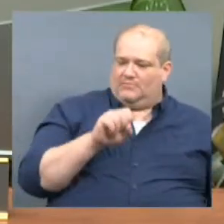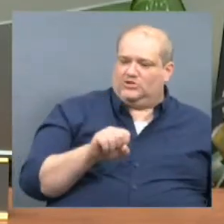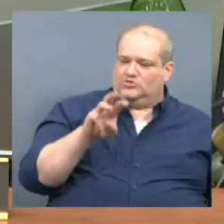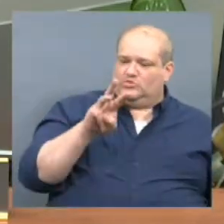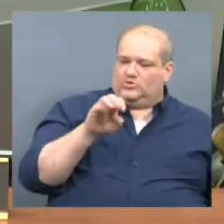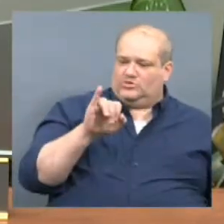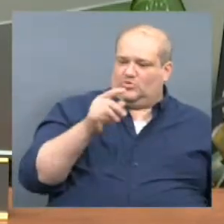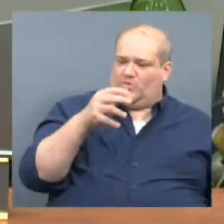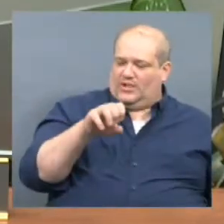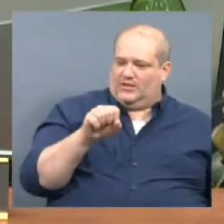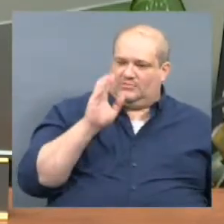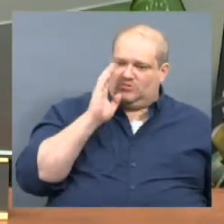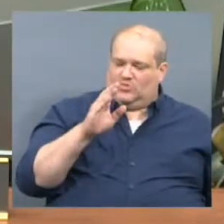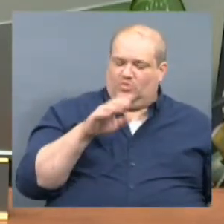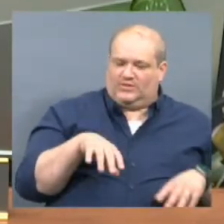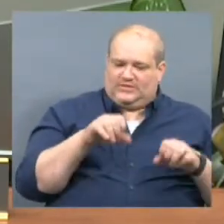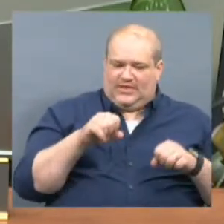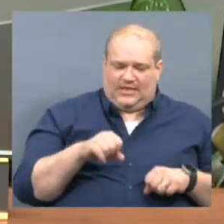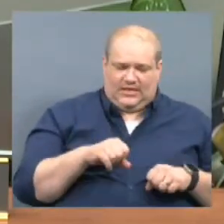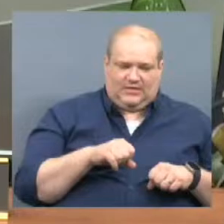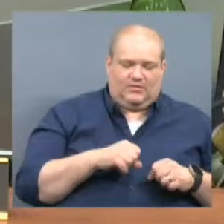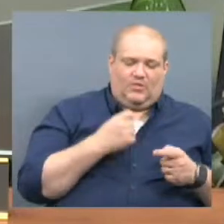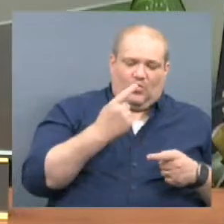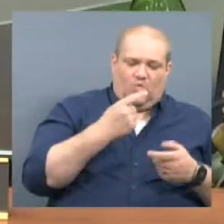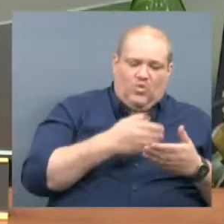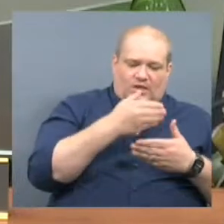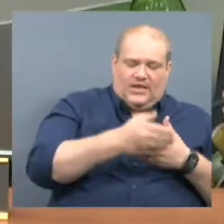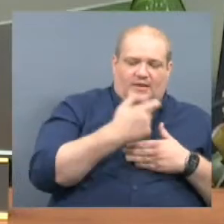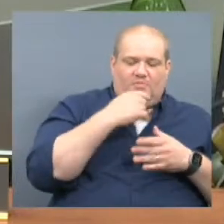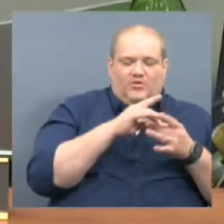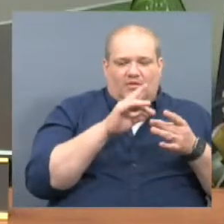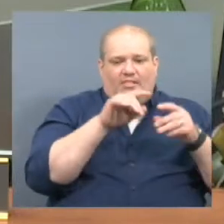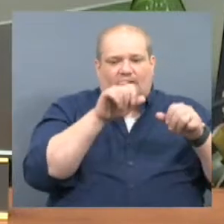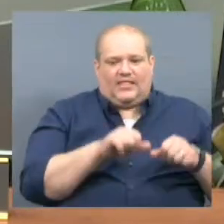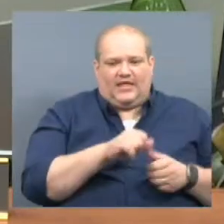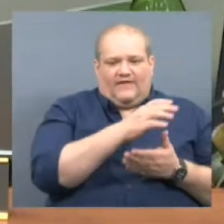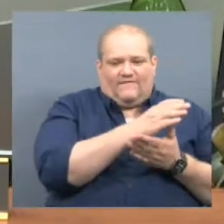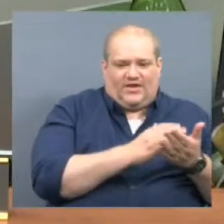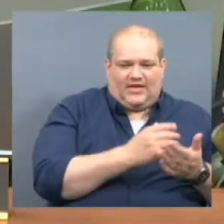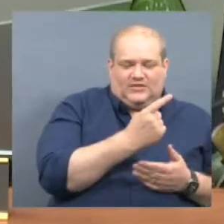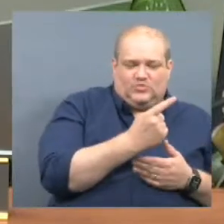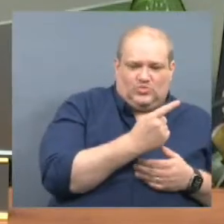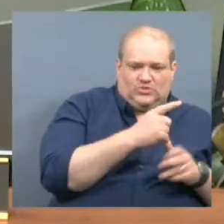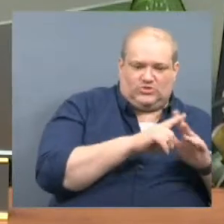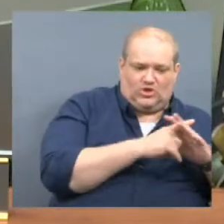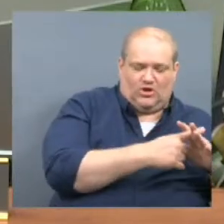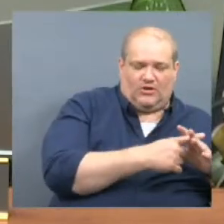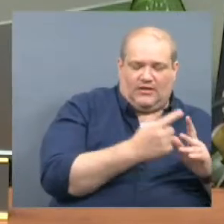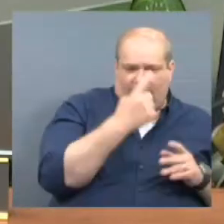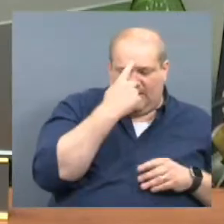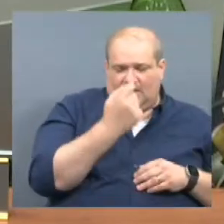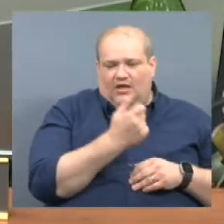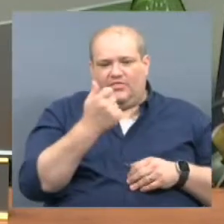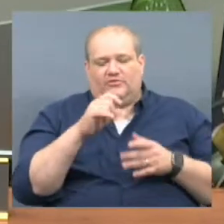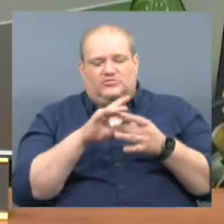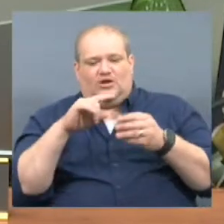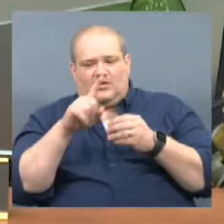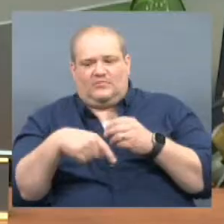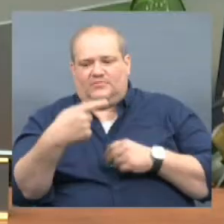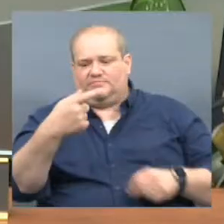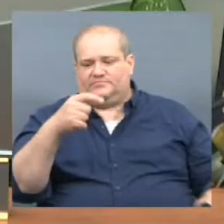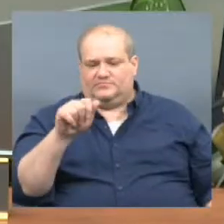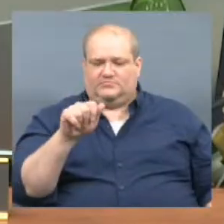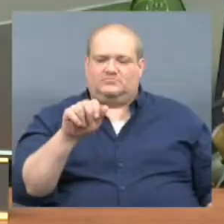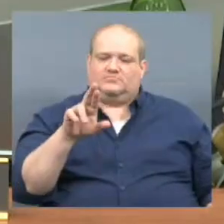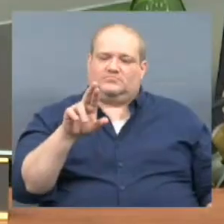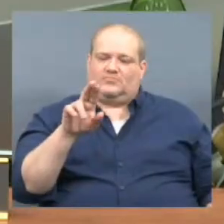is you're going to take things of one of the neighbors, Mr. Lynch, said, hey, can you just do phase 1 first? Another thing I think you mentioned about talking about a garden